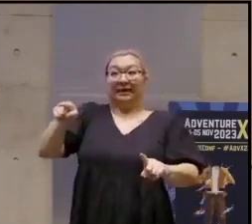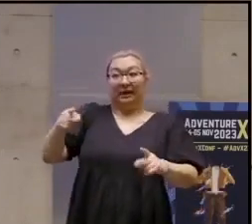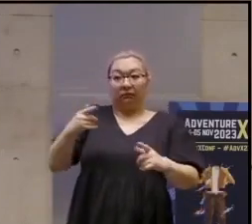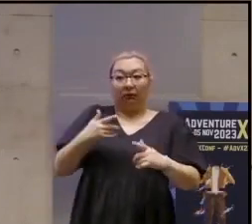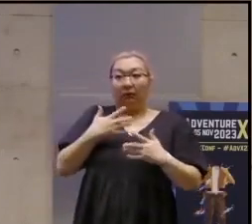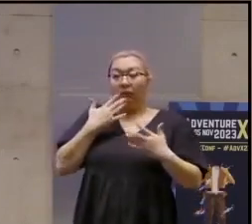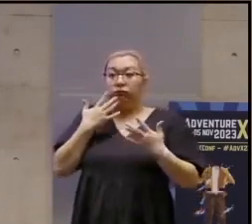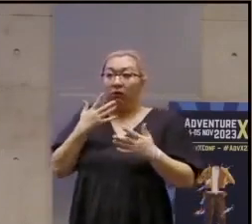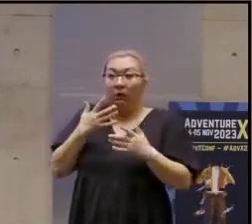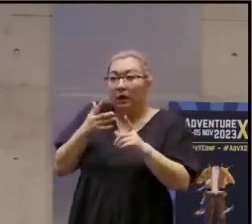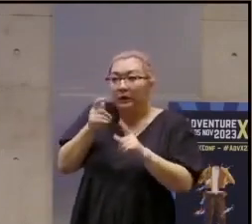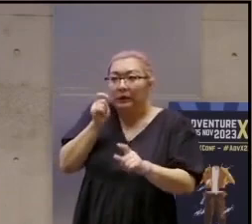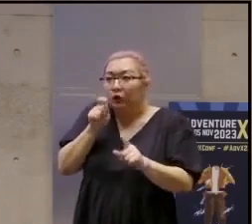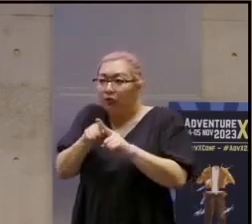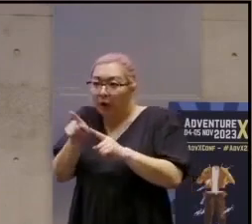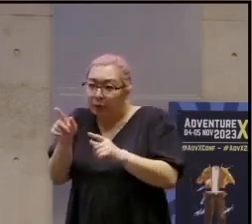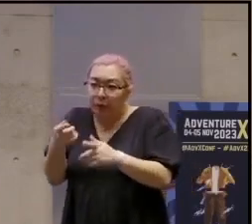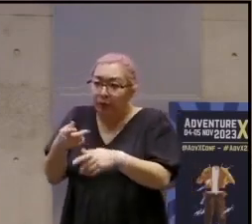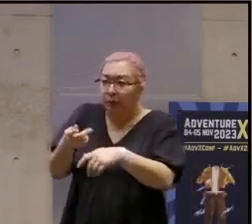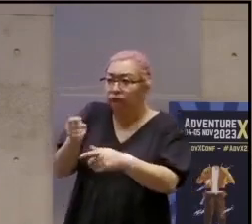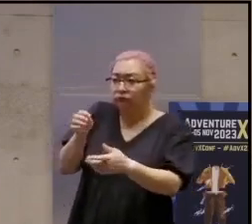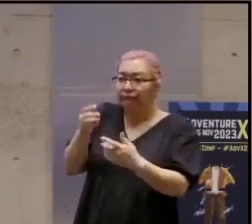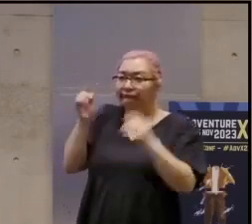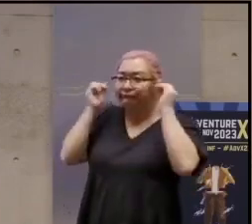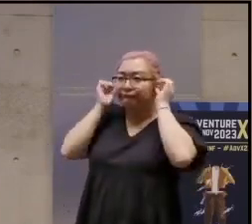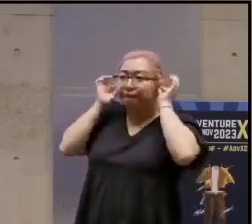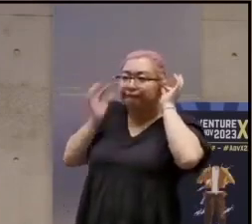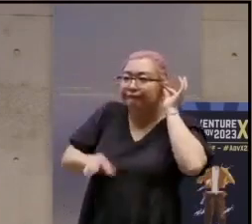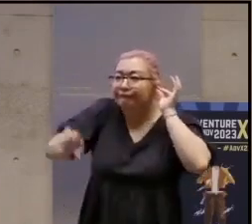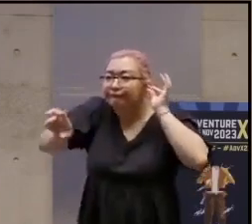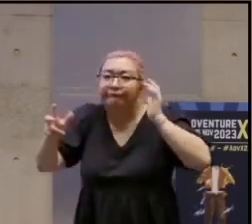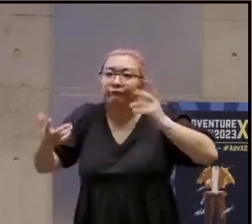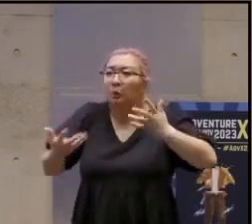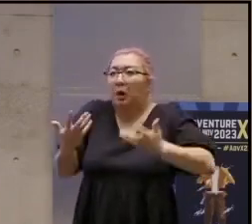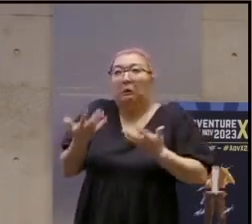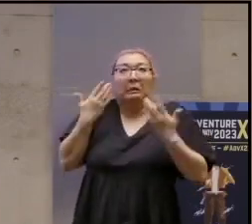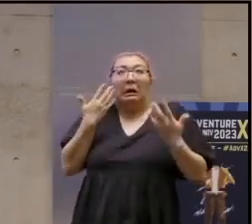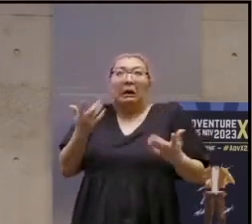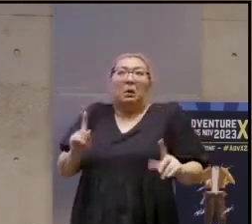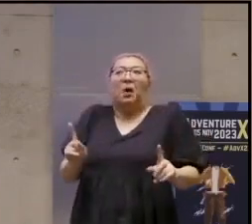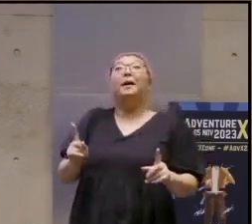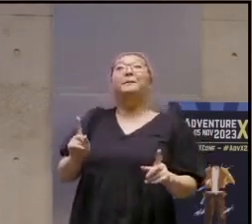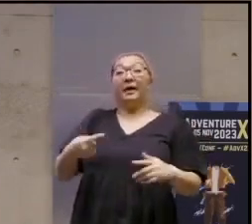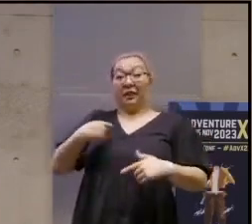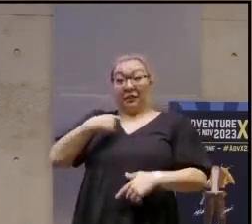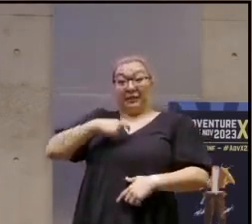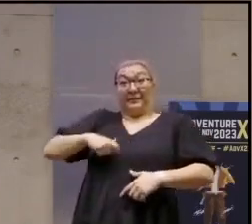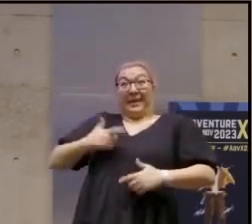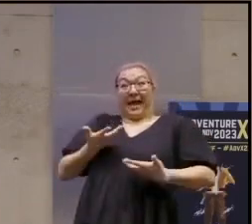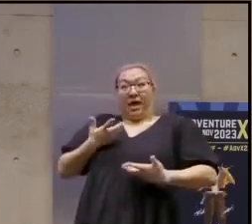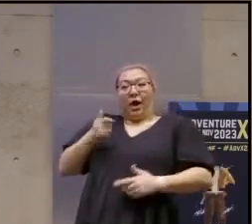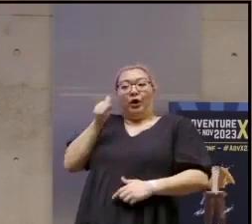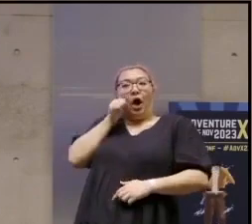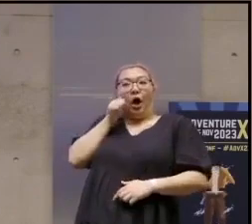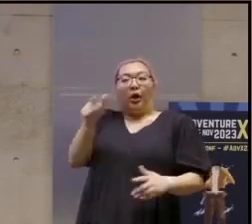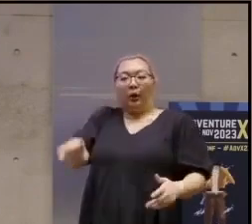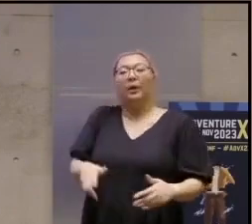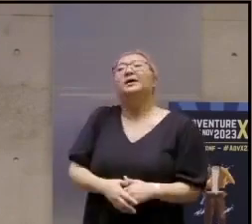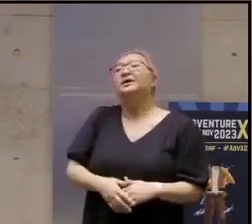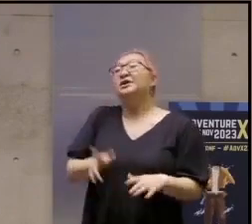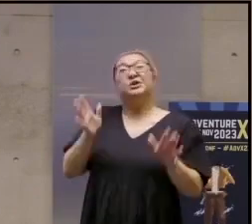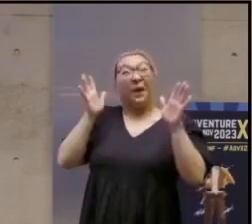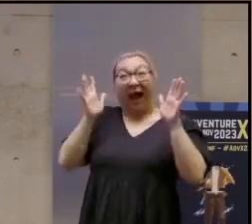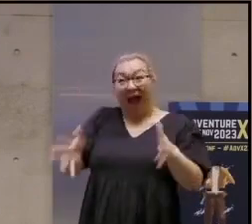So I would absolutely recommend that. And the frustrations that come with not having a label is something that might be interesting to explore as